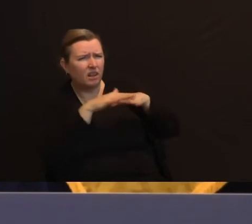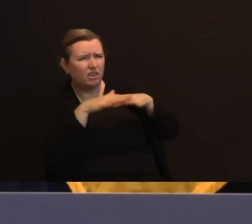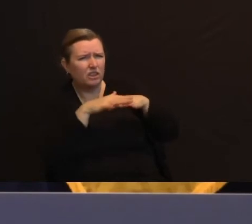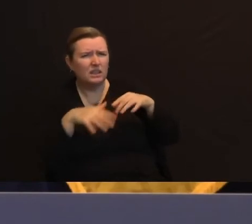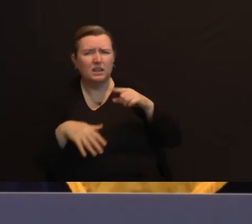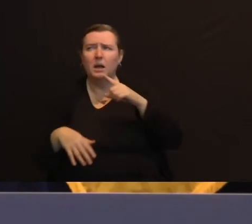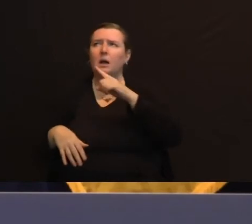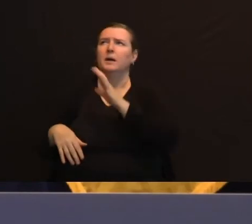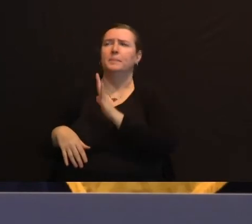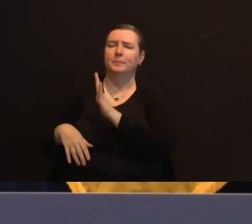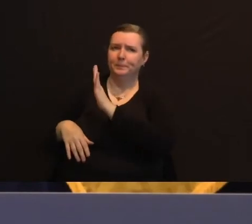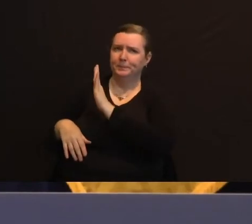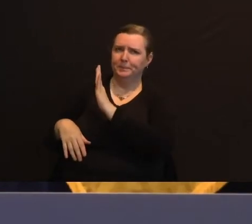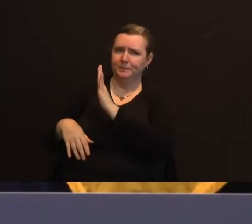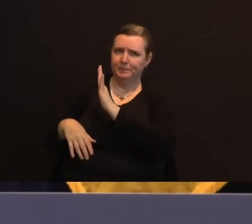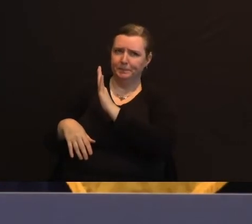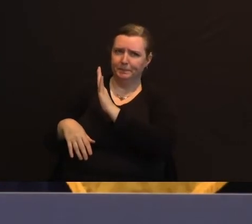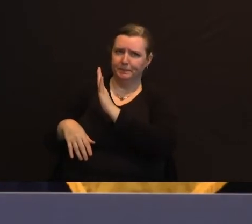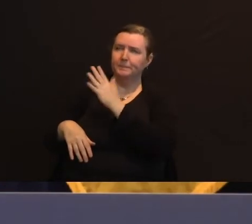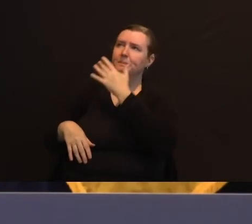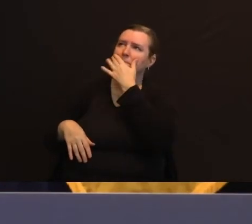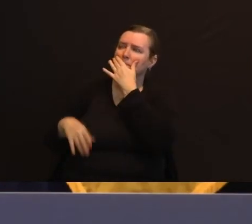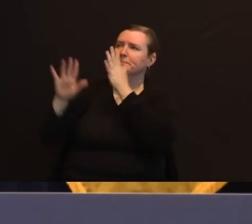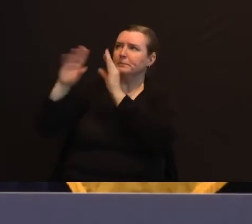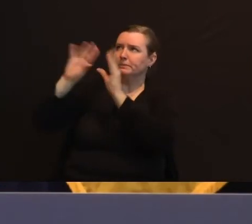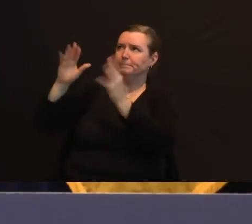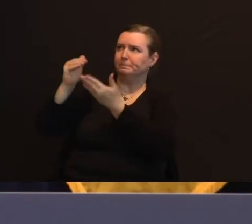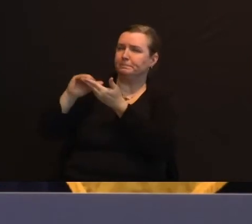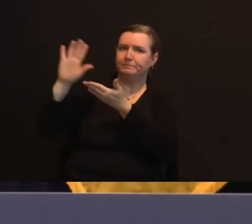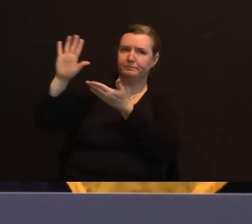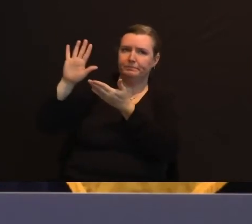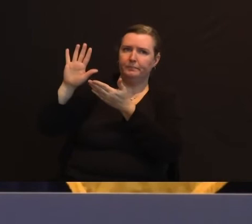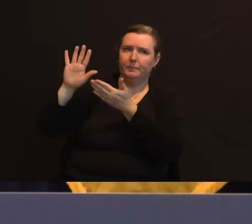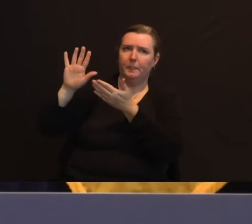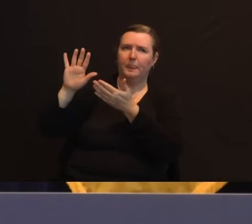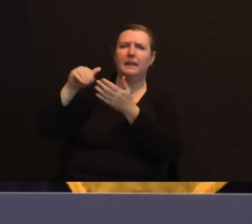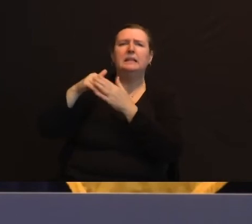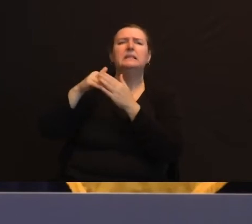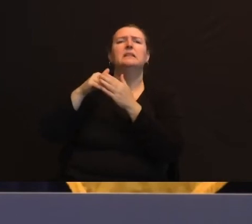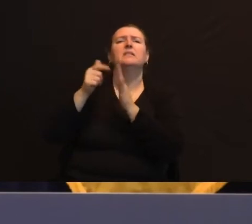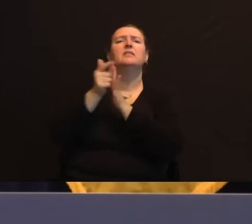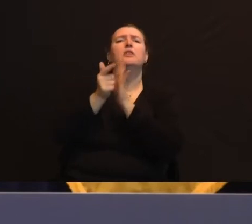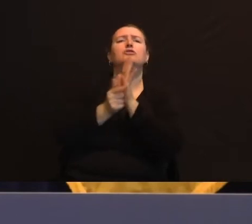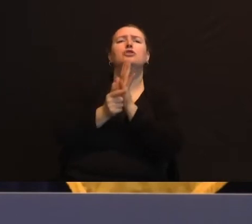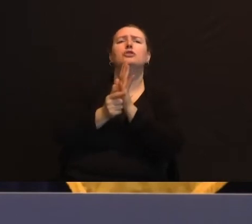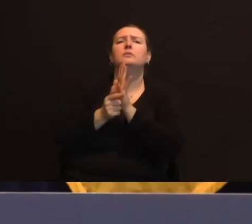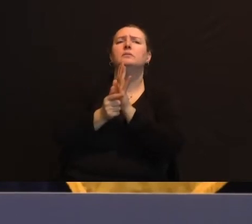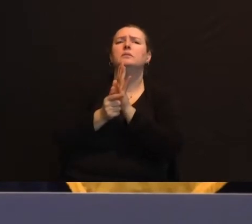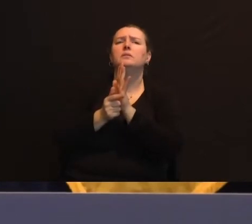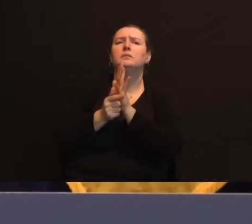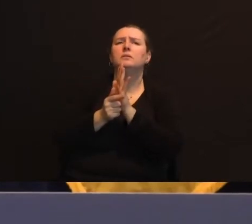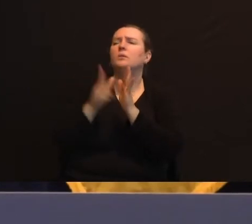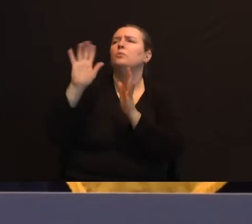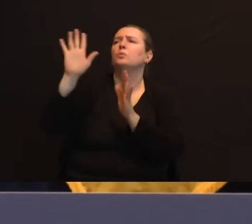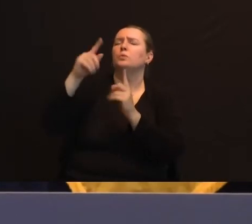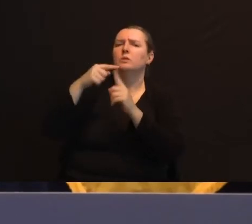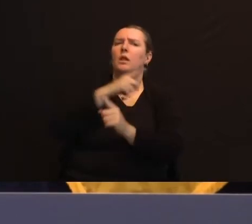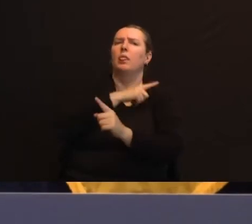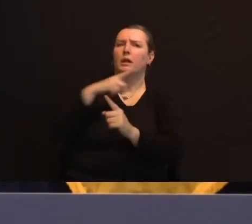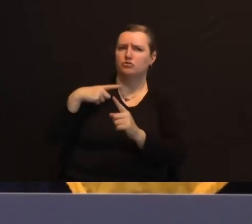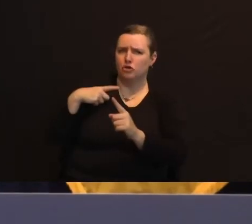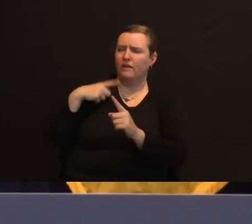I'm not speaking specifically to the discussion in the legislature about tax increases specific to the budget, but I want to reiterate, I